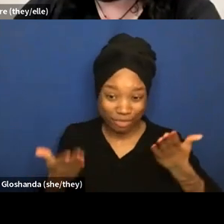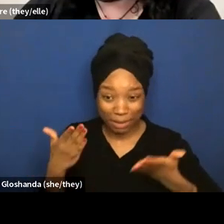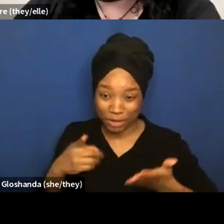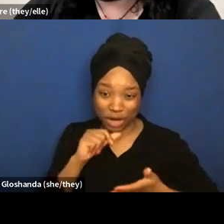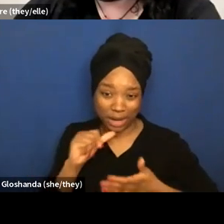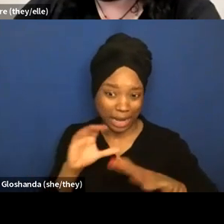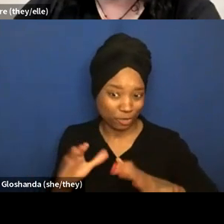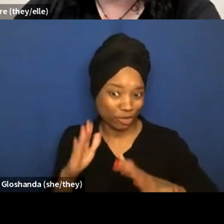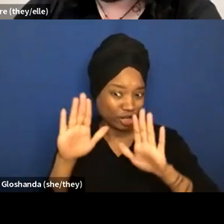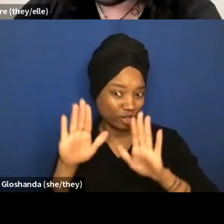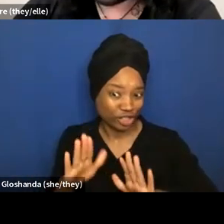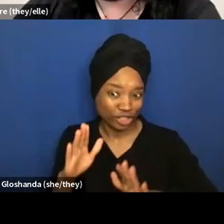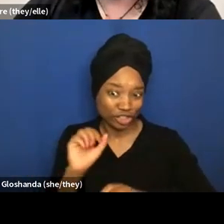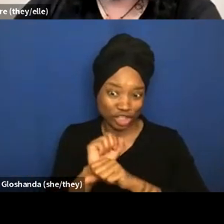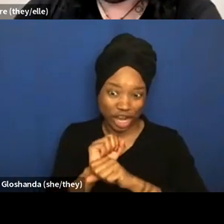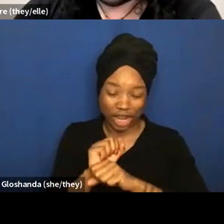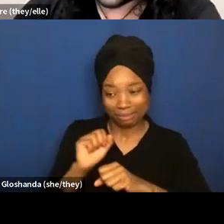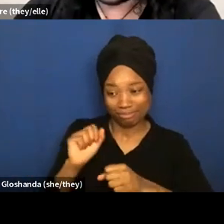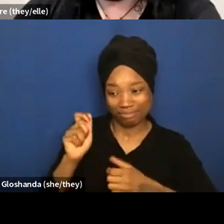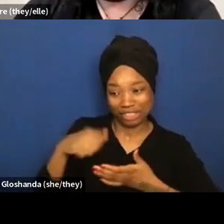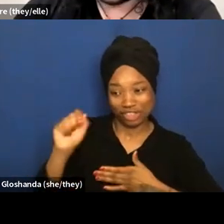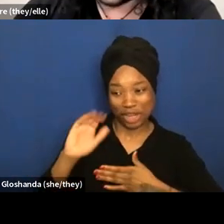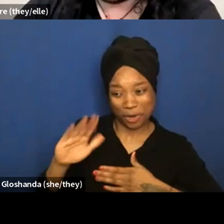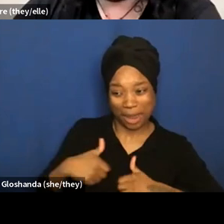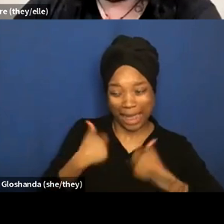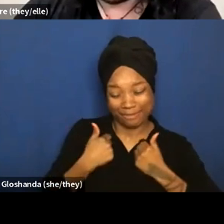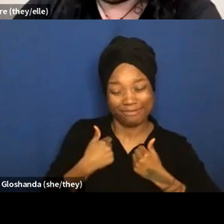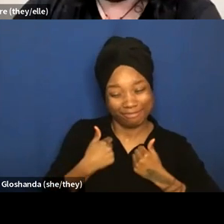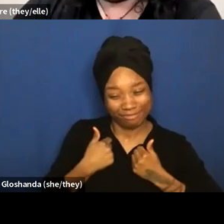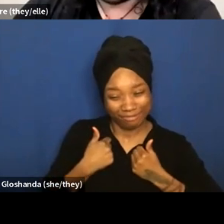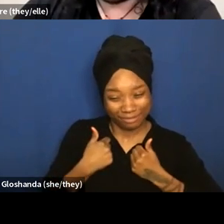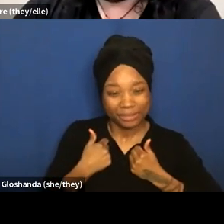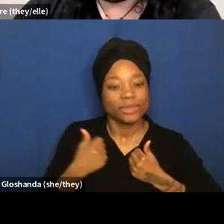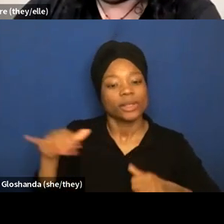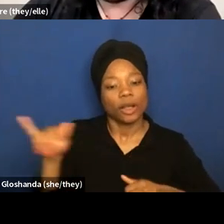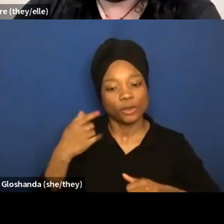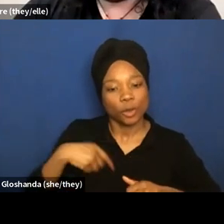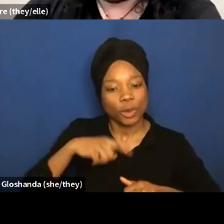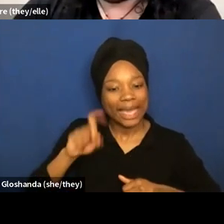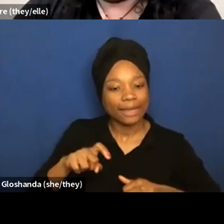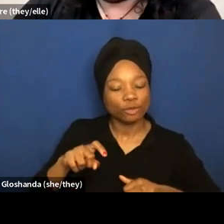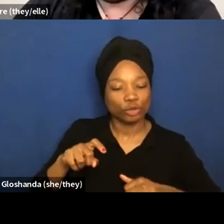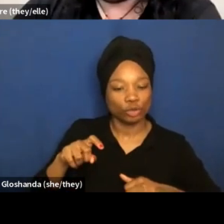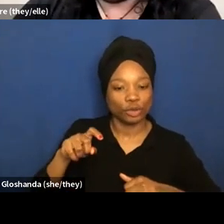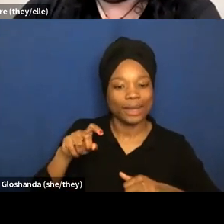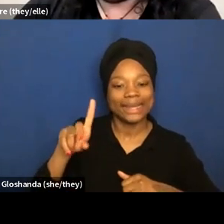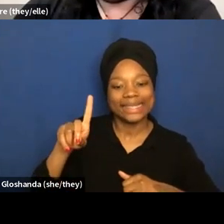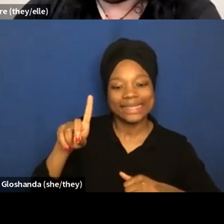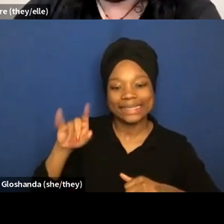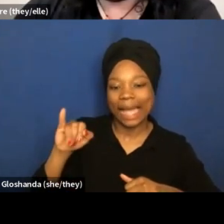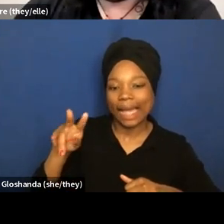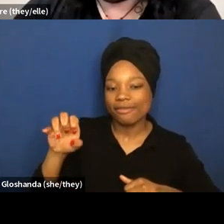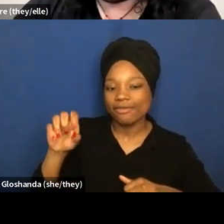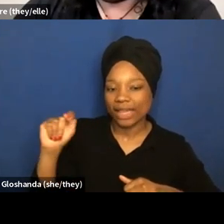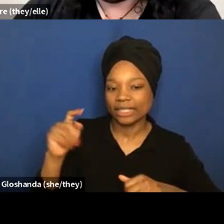doing that good of a job, and you should check your life. Okay. We also have to divest from purity politics of, I need to